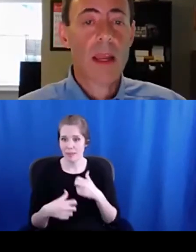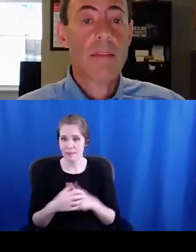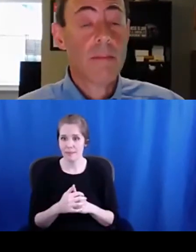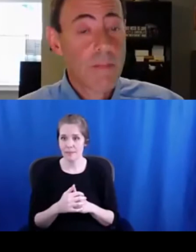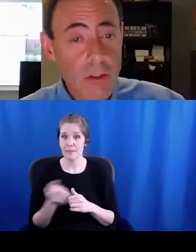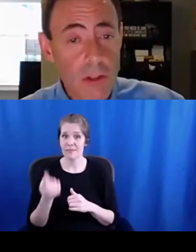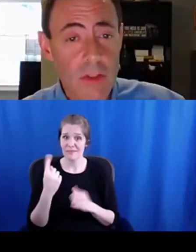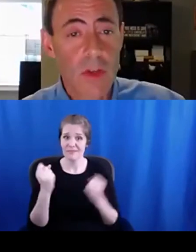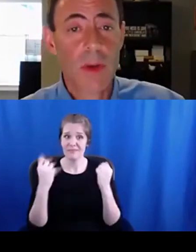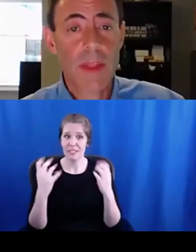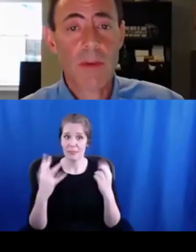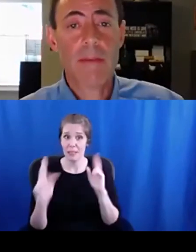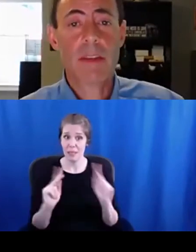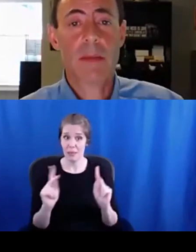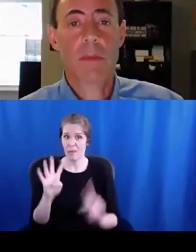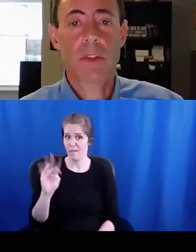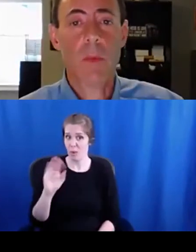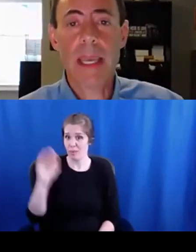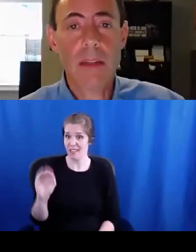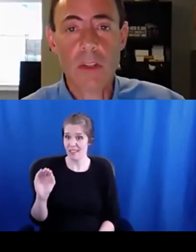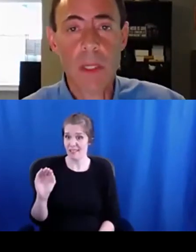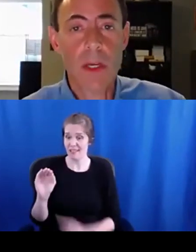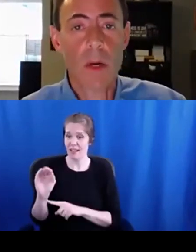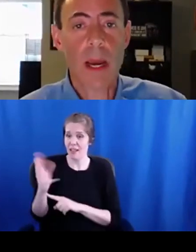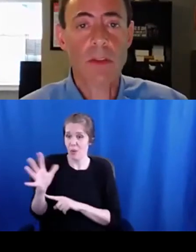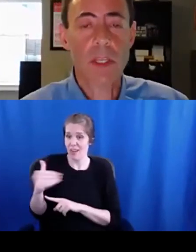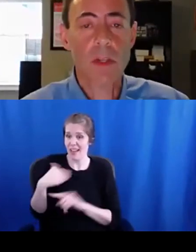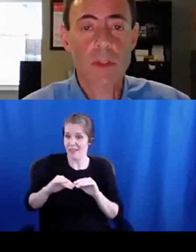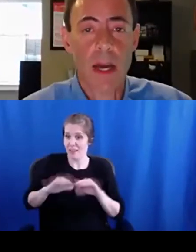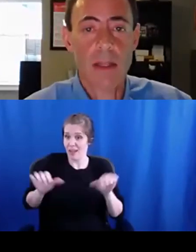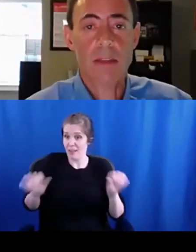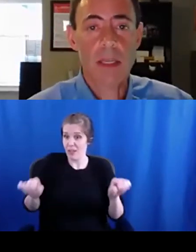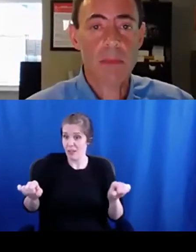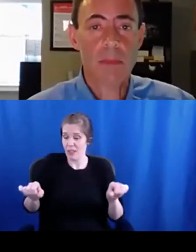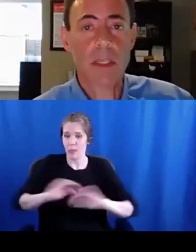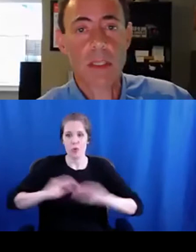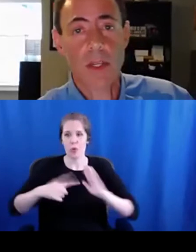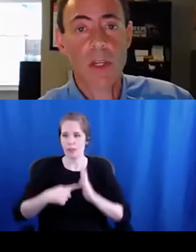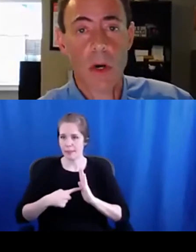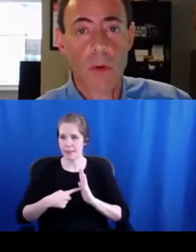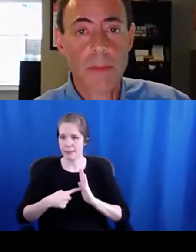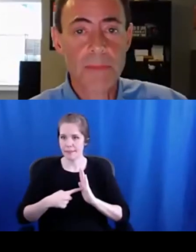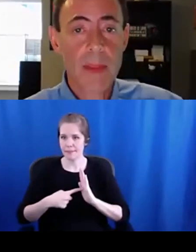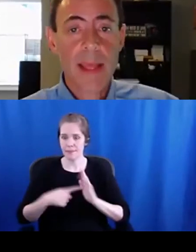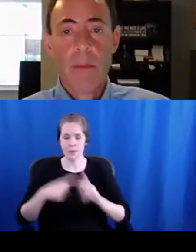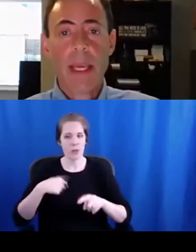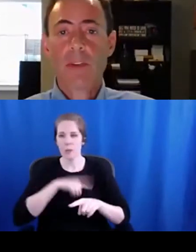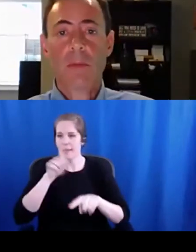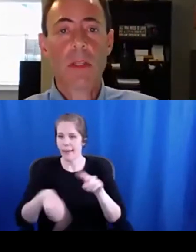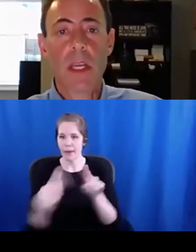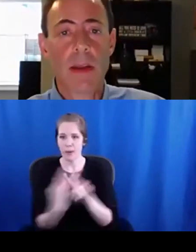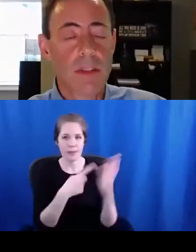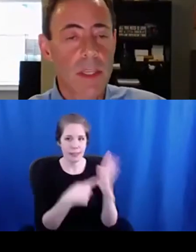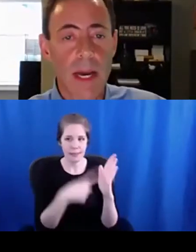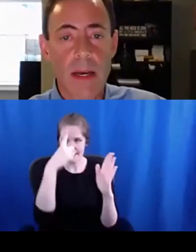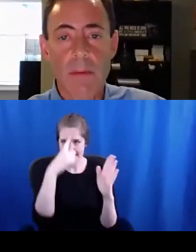are infectious without having symptoms. And so we can't just be looking around to see who's got symptoms to decide who to cohort. And we can't just be